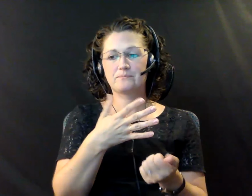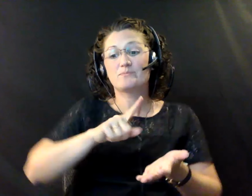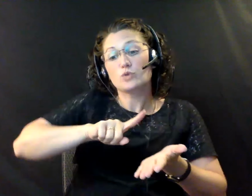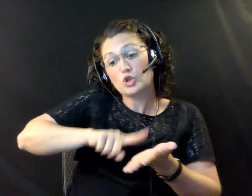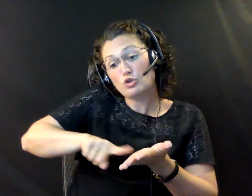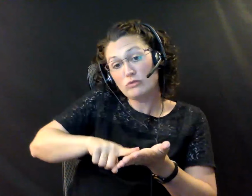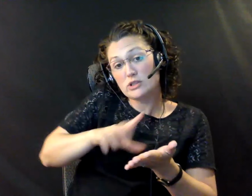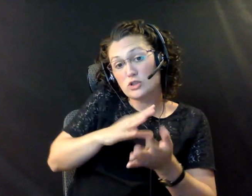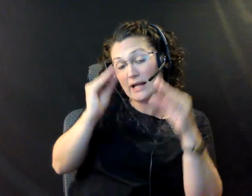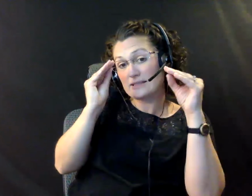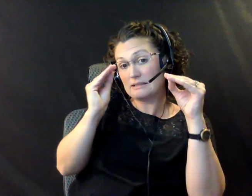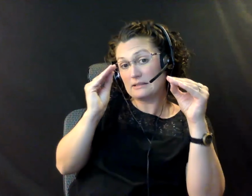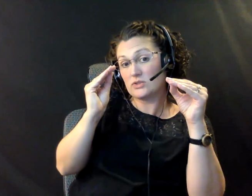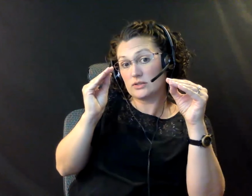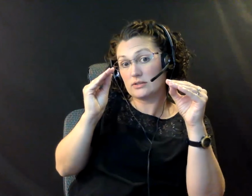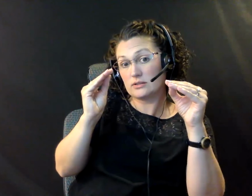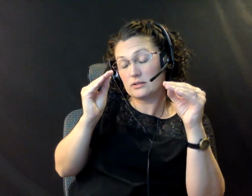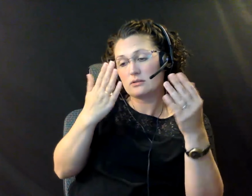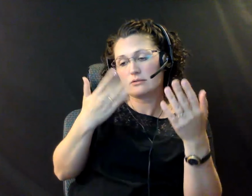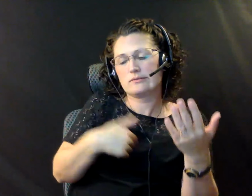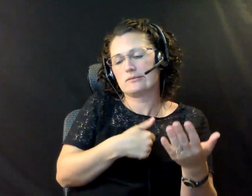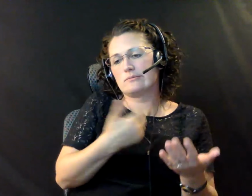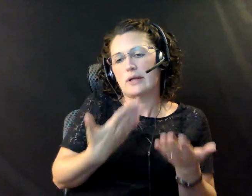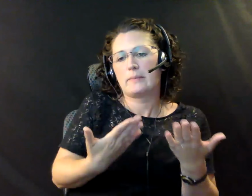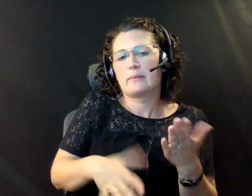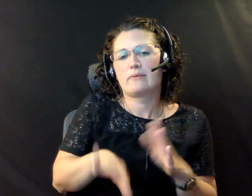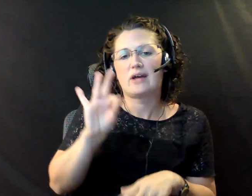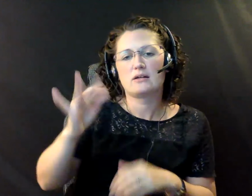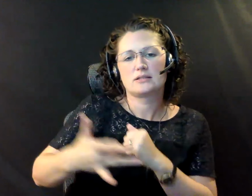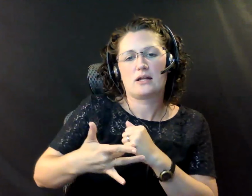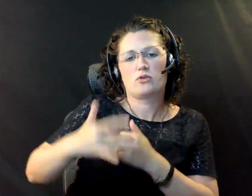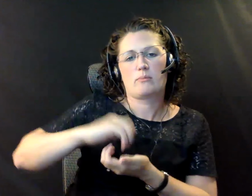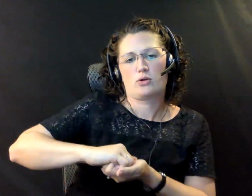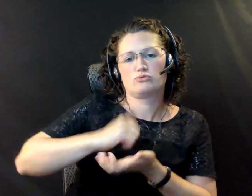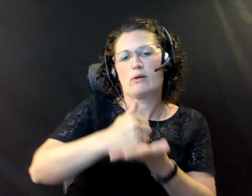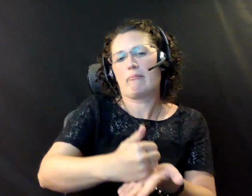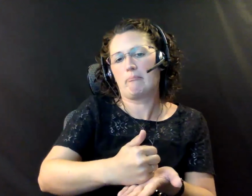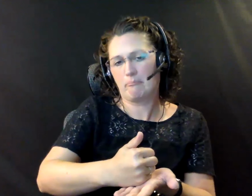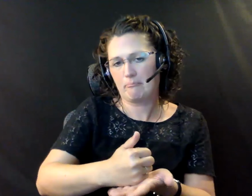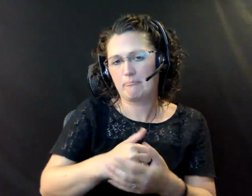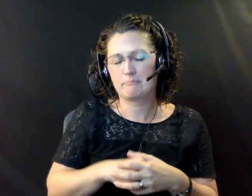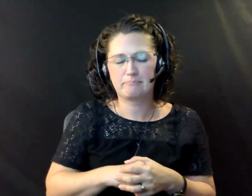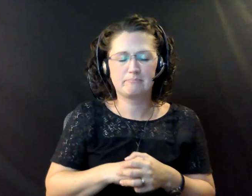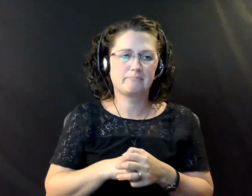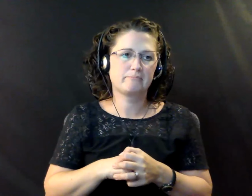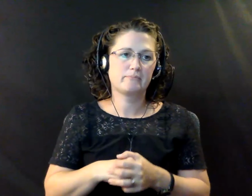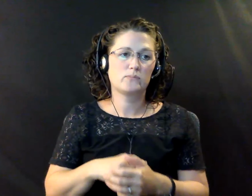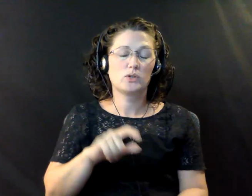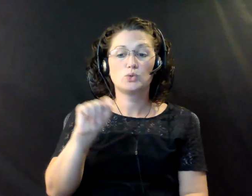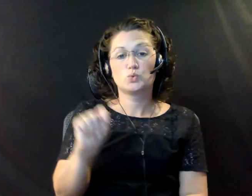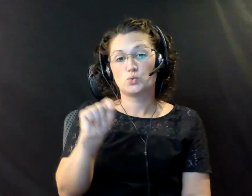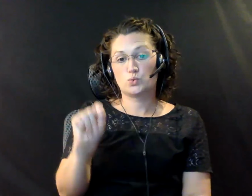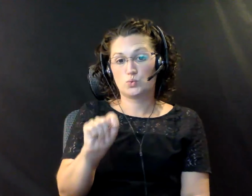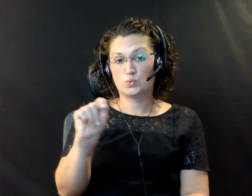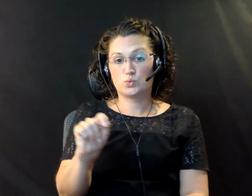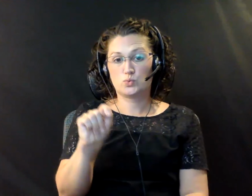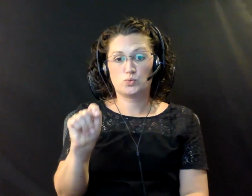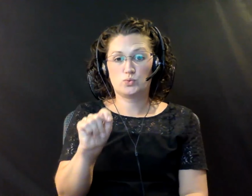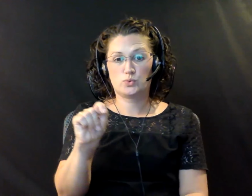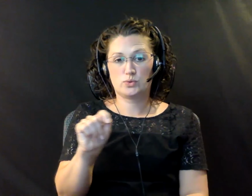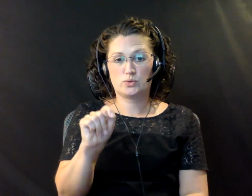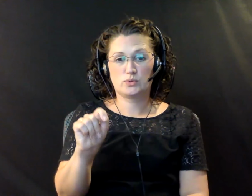going, that we may be able to find technical partners that will help with their success. Tuesday was a day at the